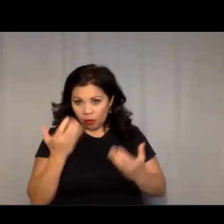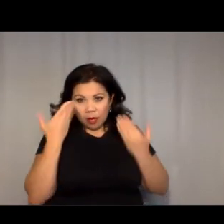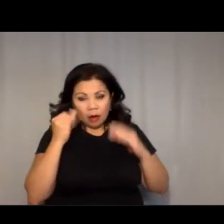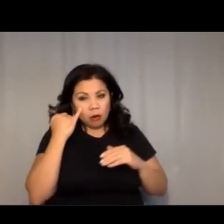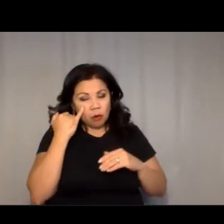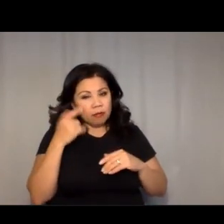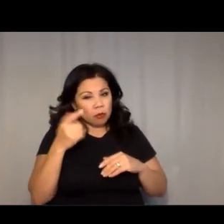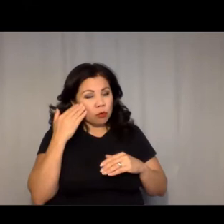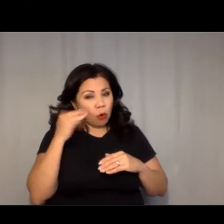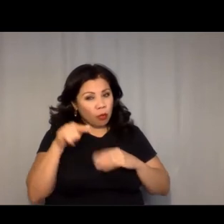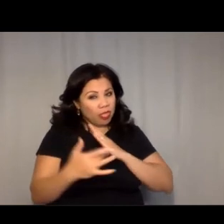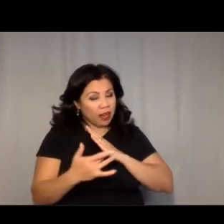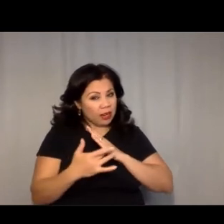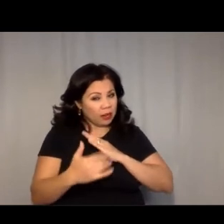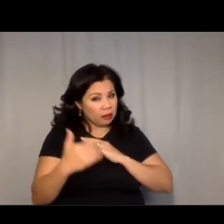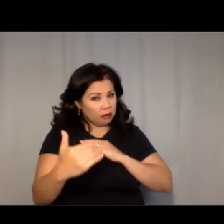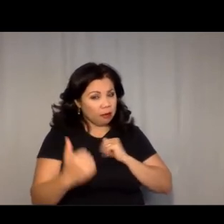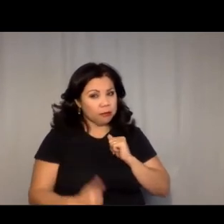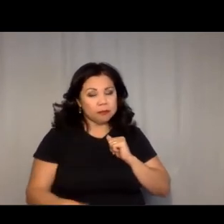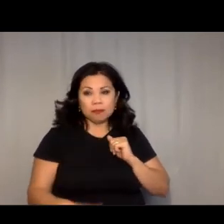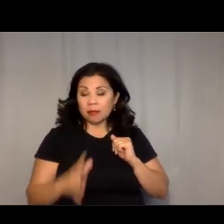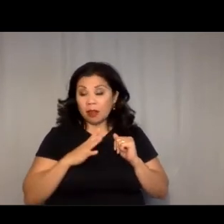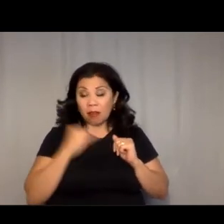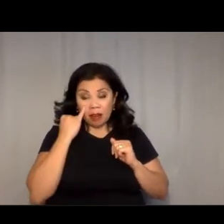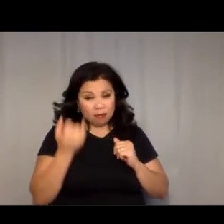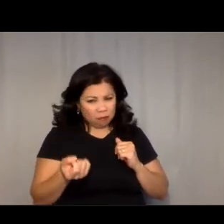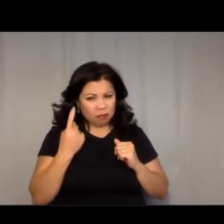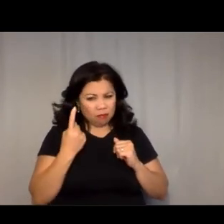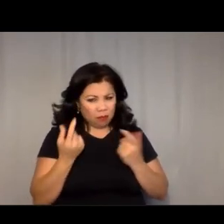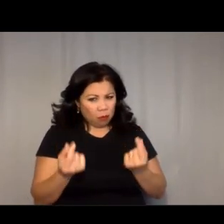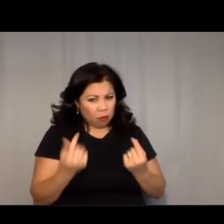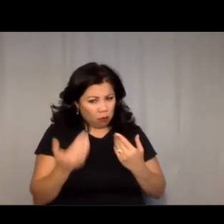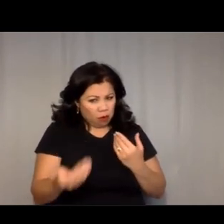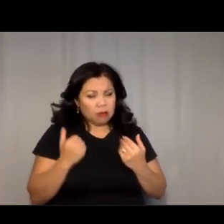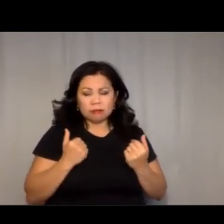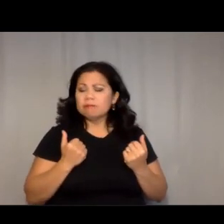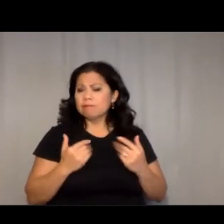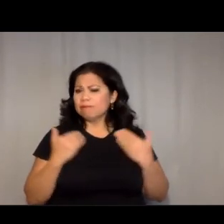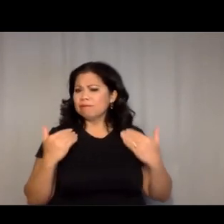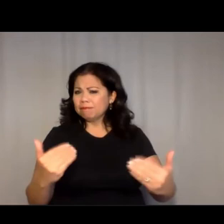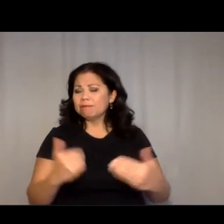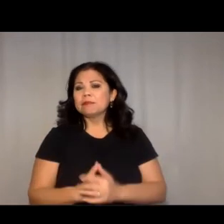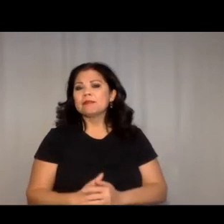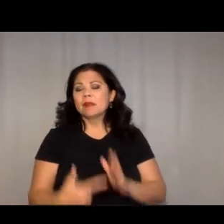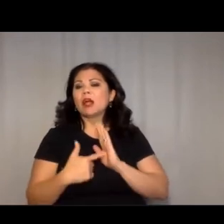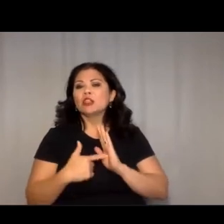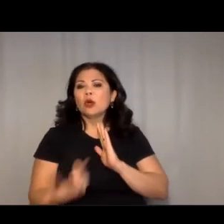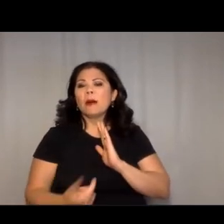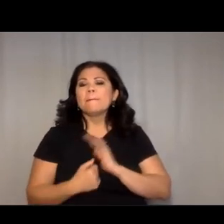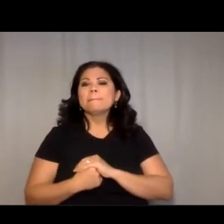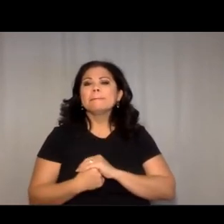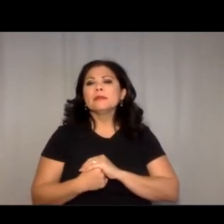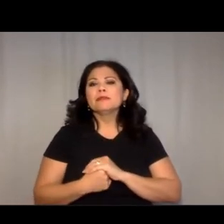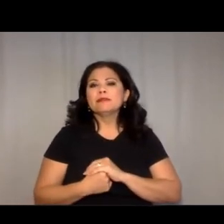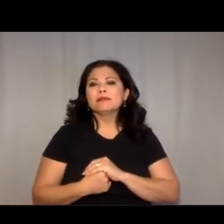do this, but this is totally okay. If you understand how to do this, feel free to do this. All right, I'm going to show it to you here.